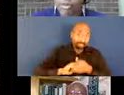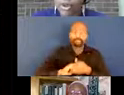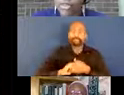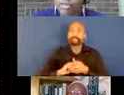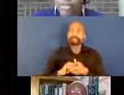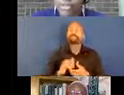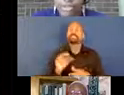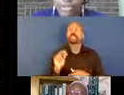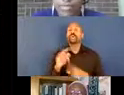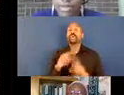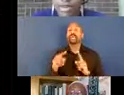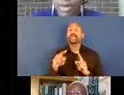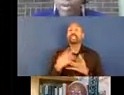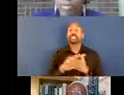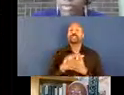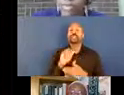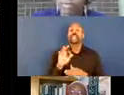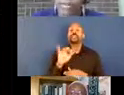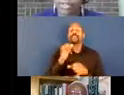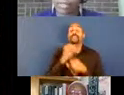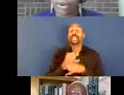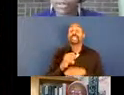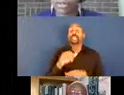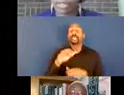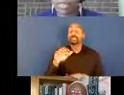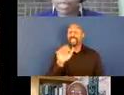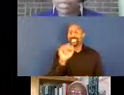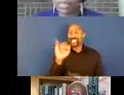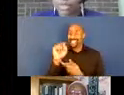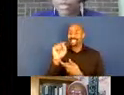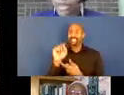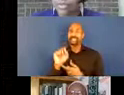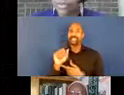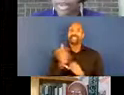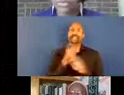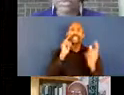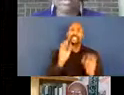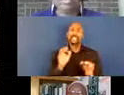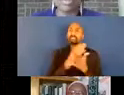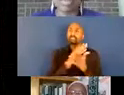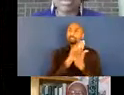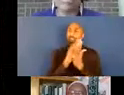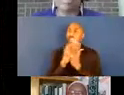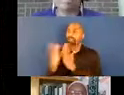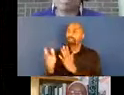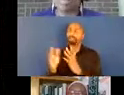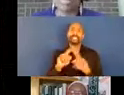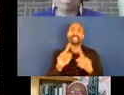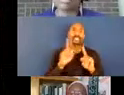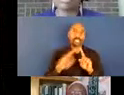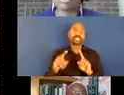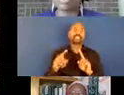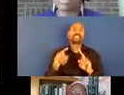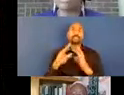more broadly make decisions every day about commitments to various partners. Students, staff, and faculty should be aware of those